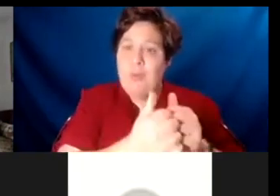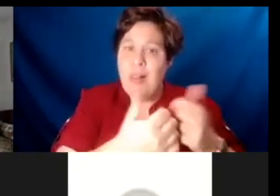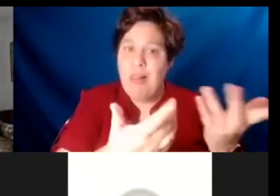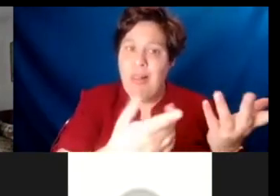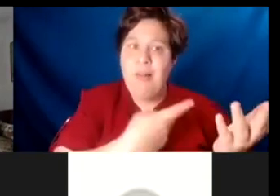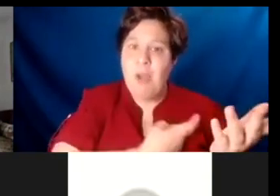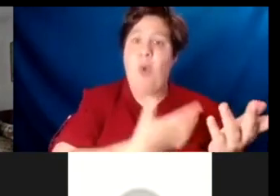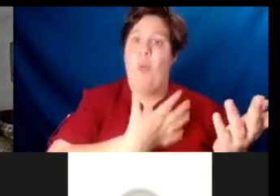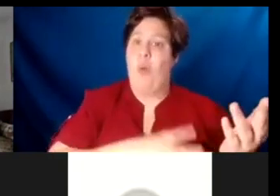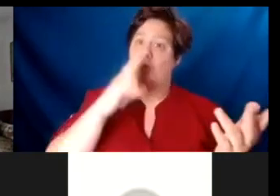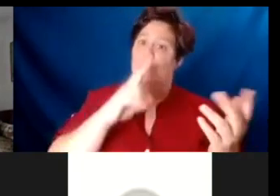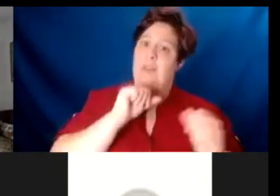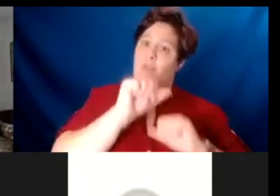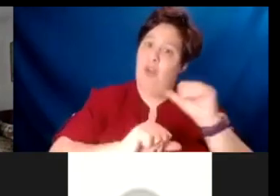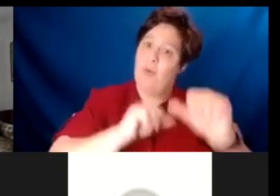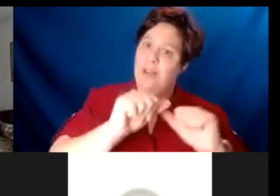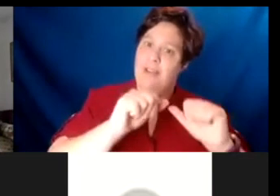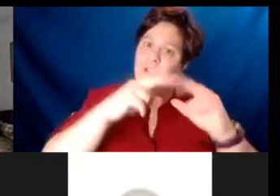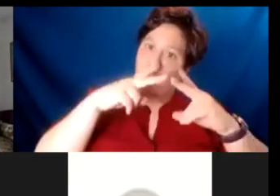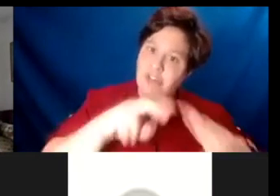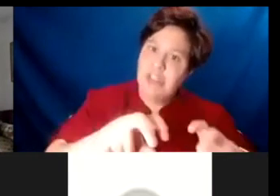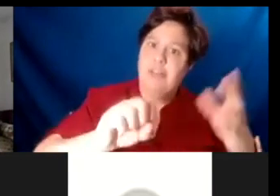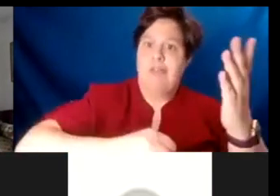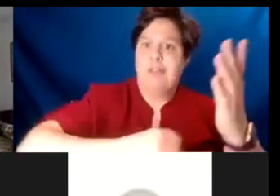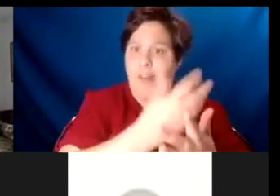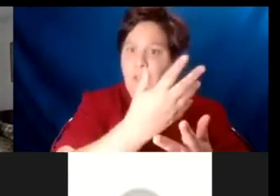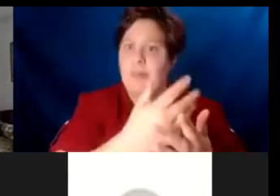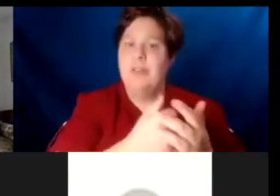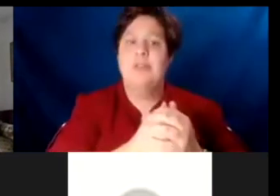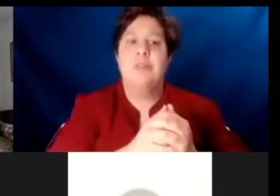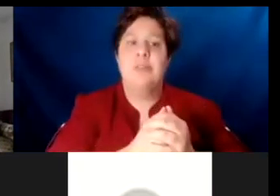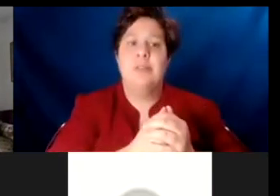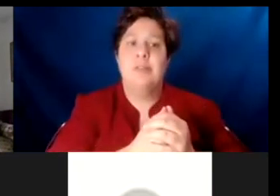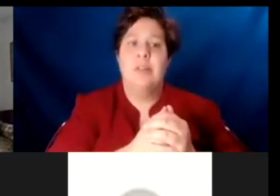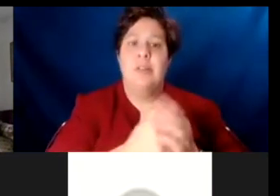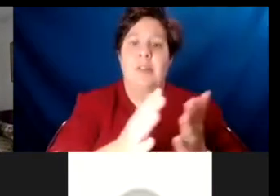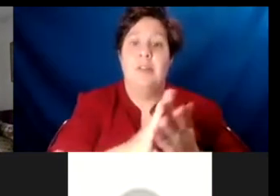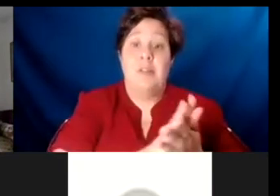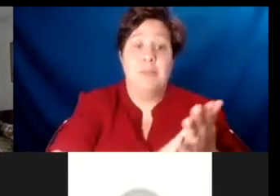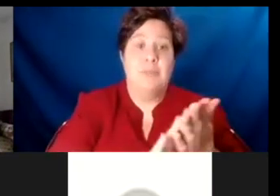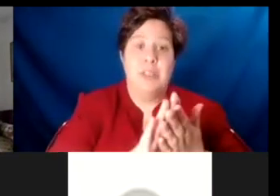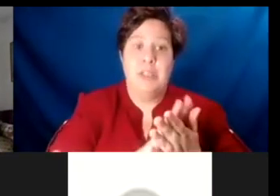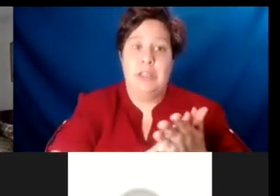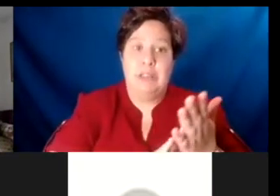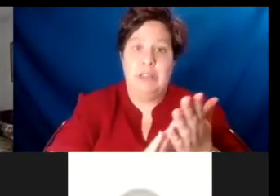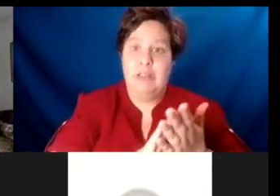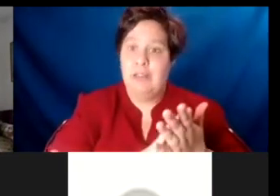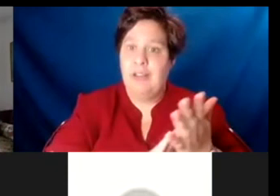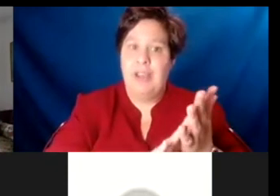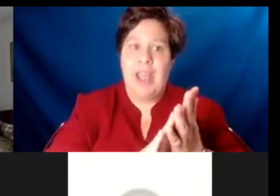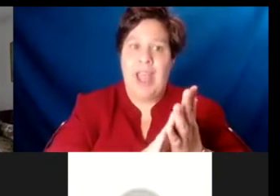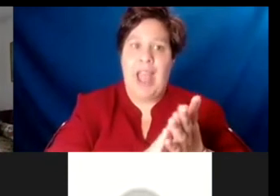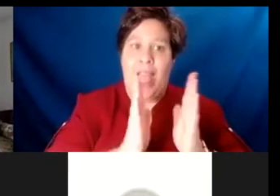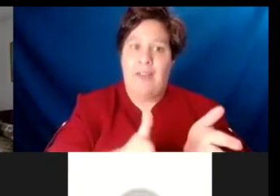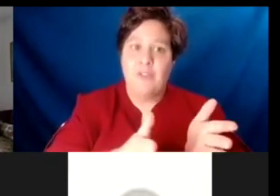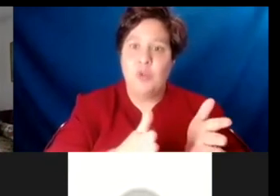need to see the process of research and development. That doesn't necessarily mean that you have to be absolutely,